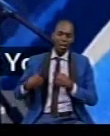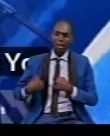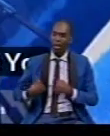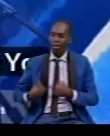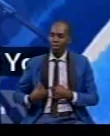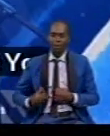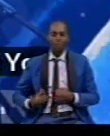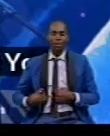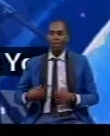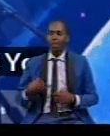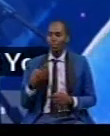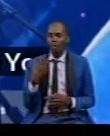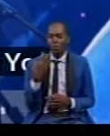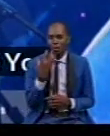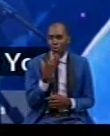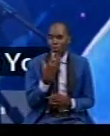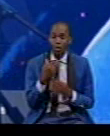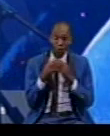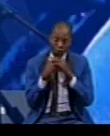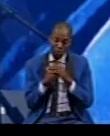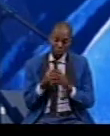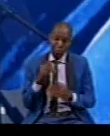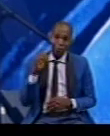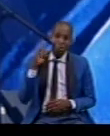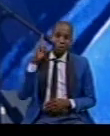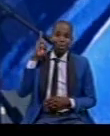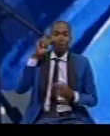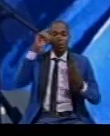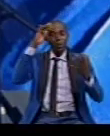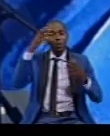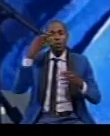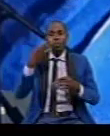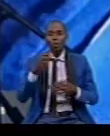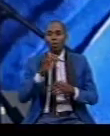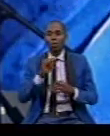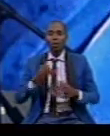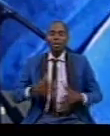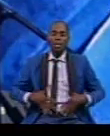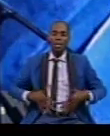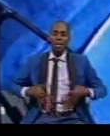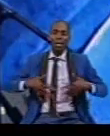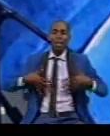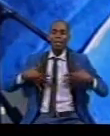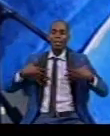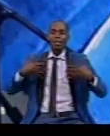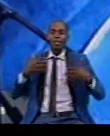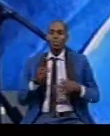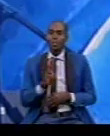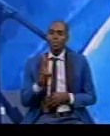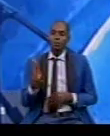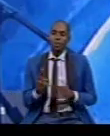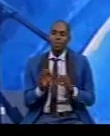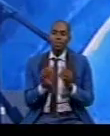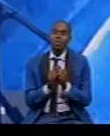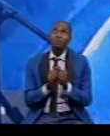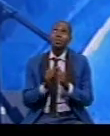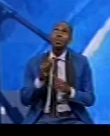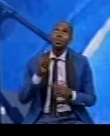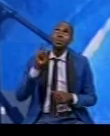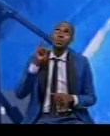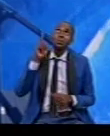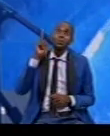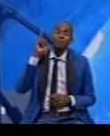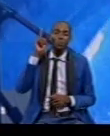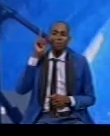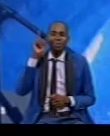life. Father, we thank you at this time. We bless your name. What a great and mighty